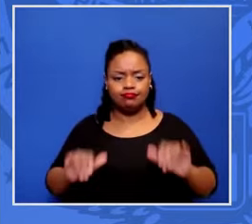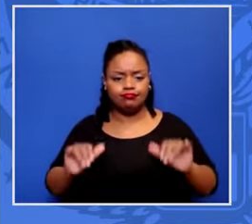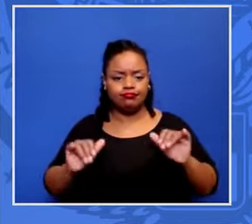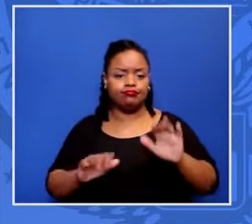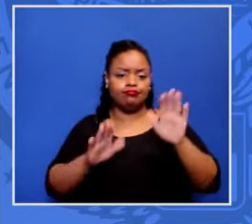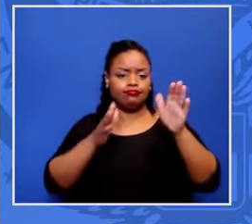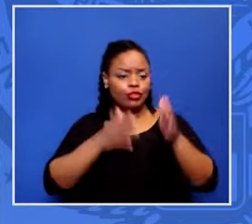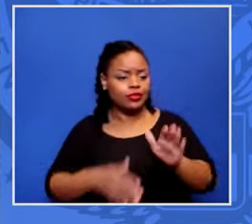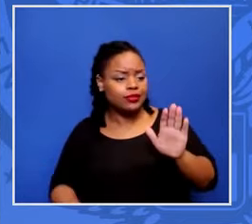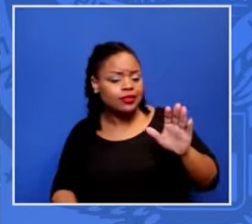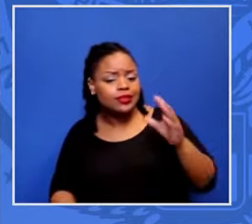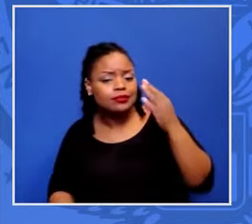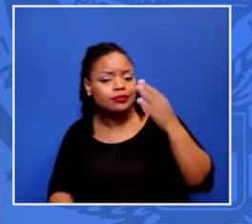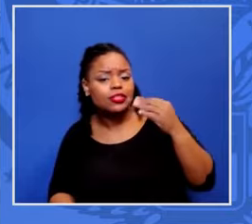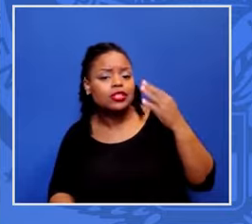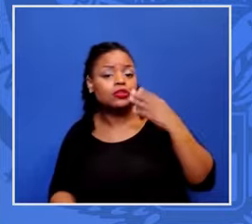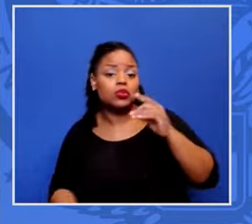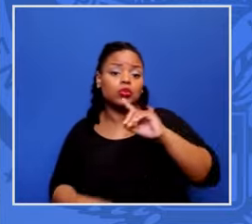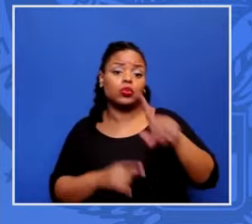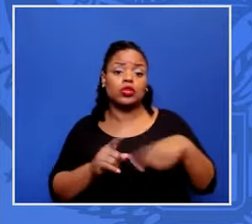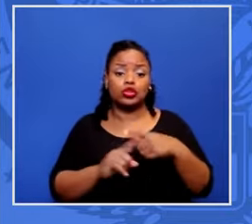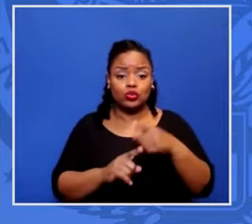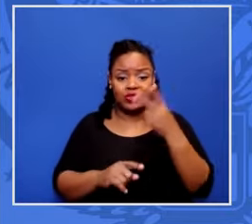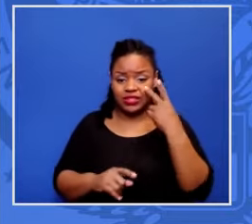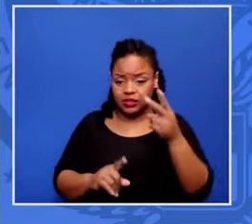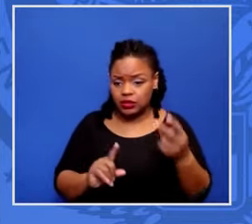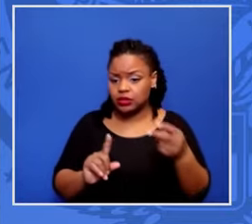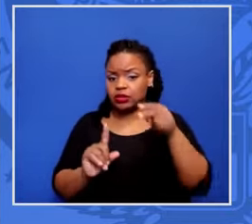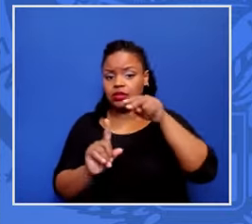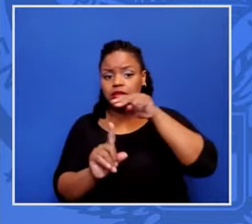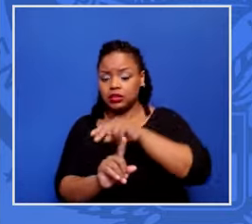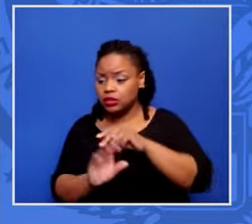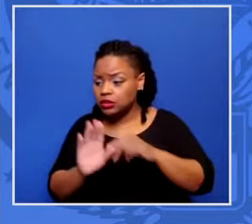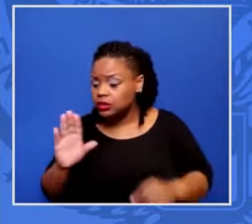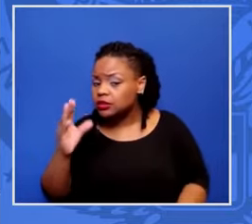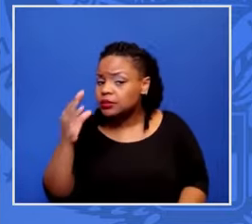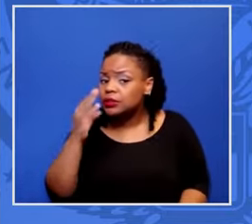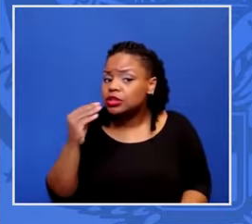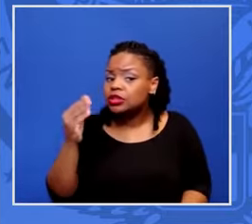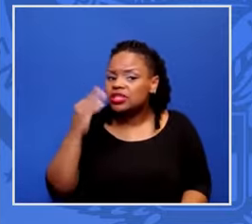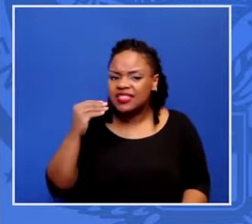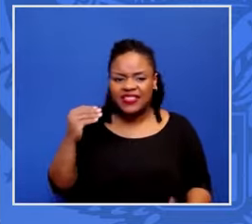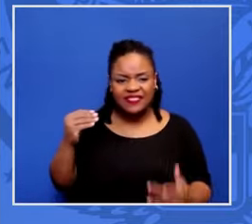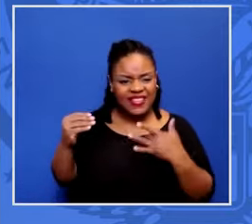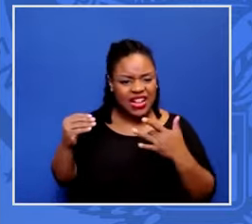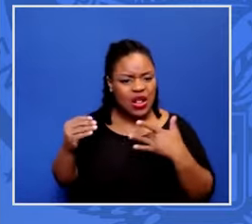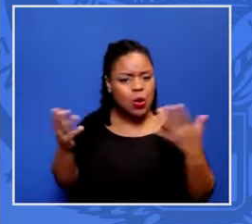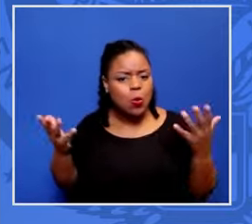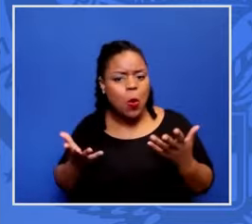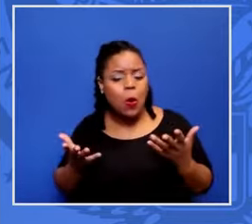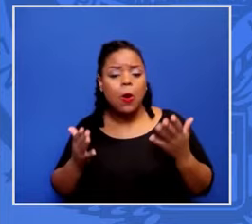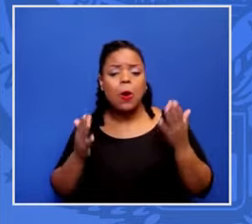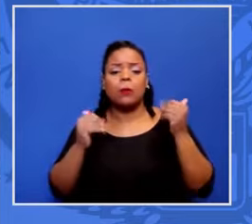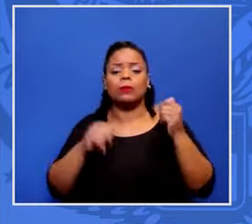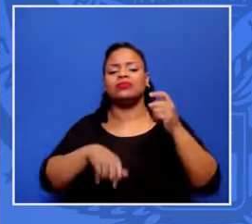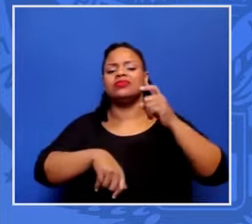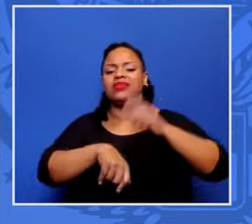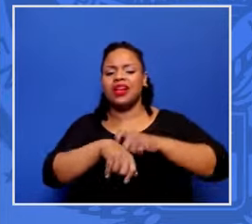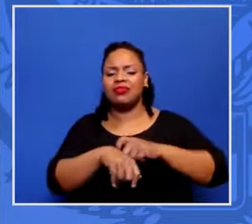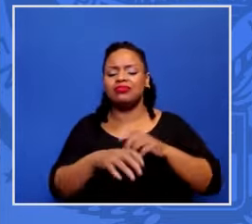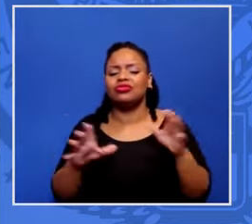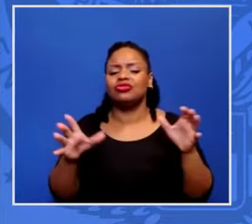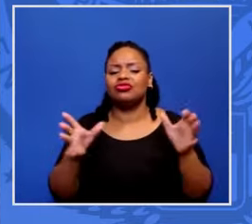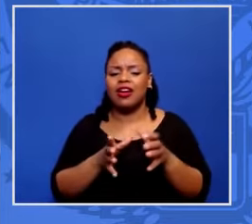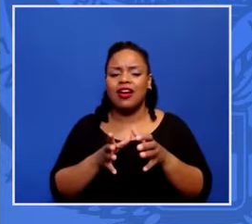see from someone else's eyes? I think it's time to come together. You and I can make